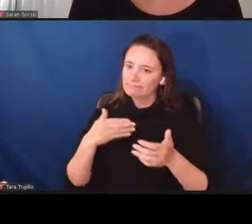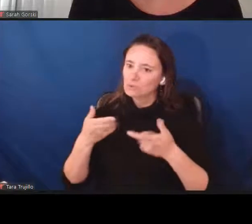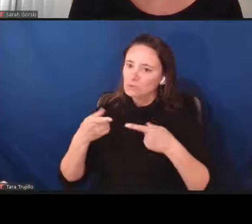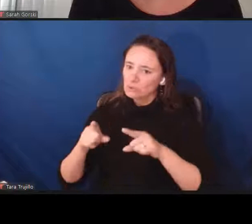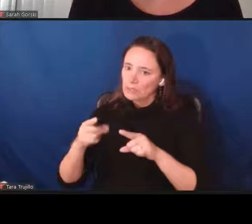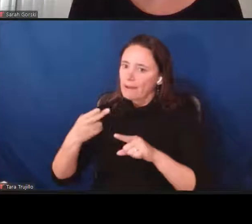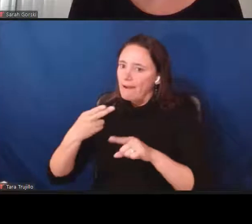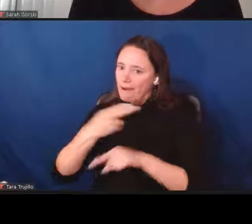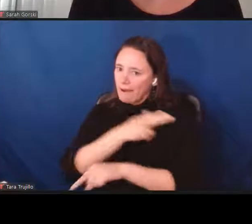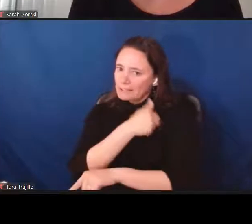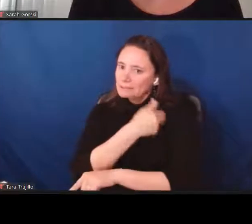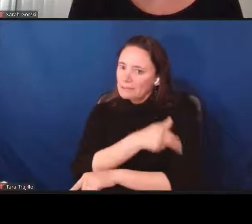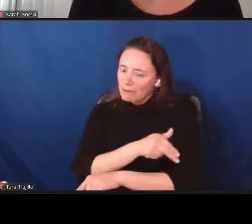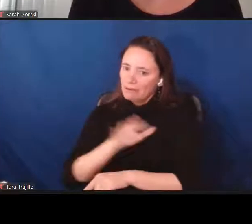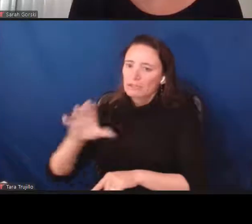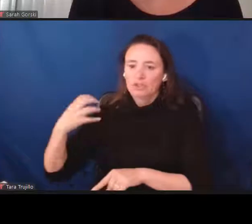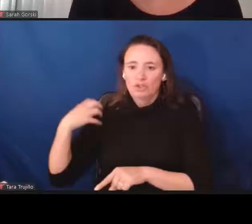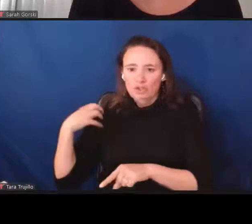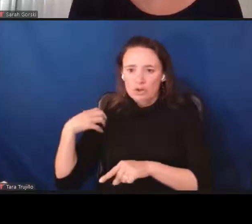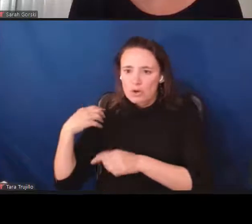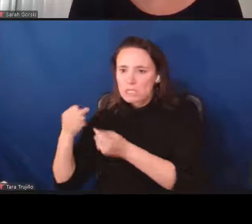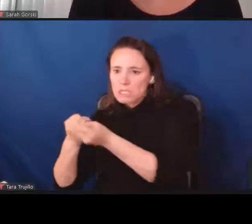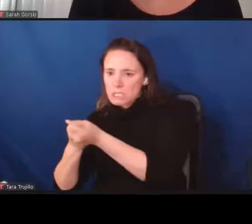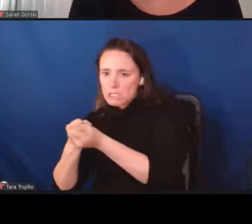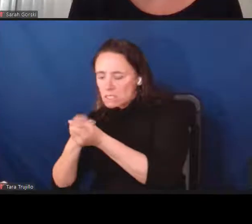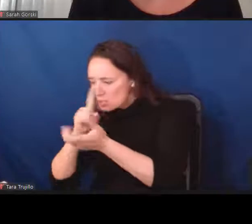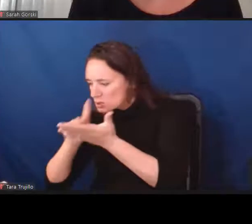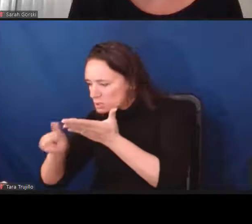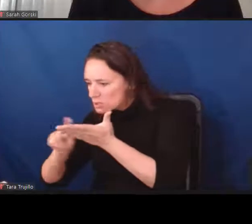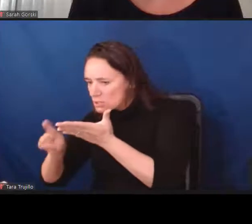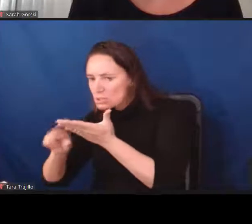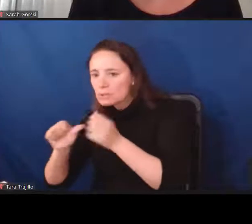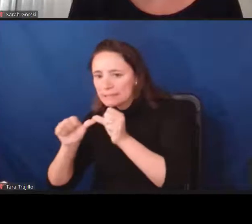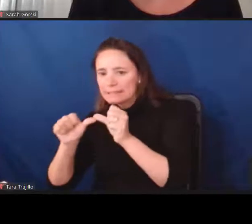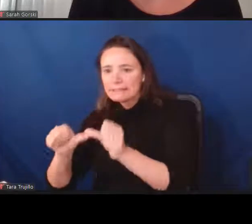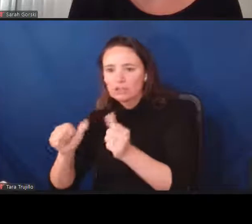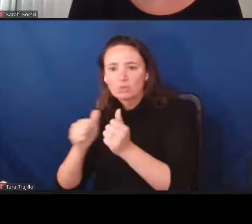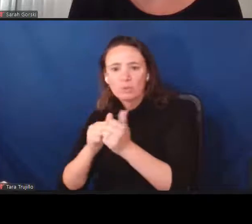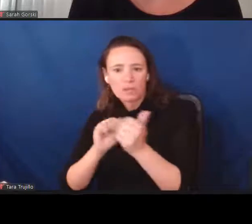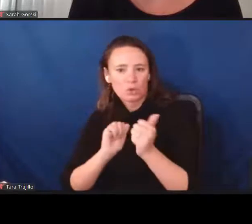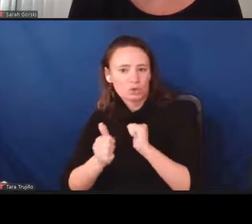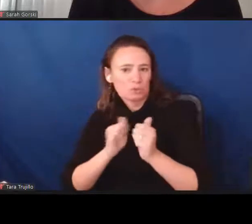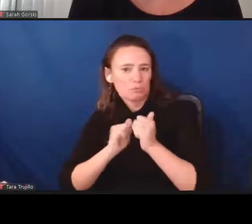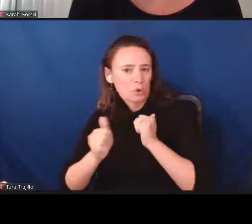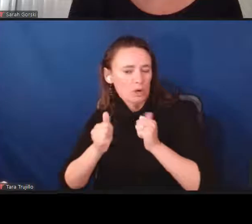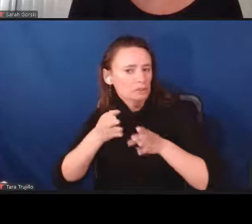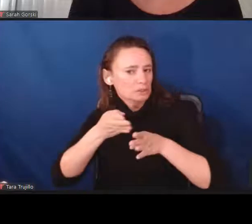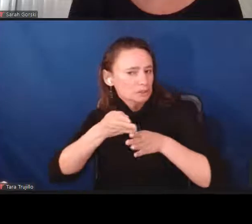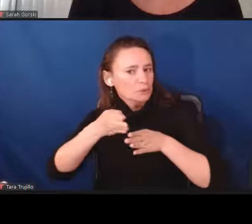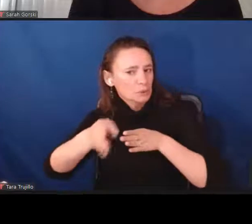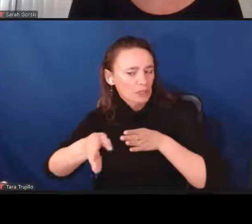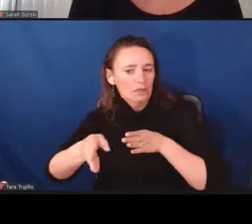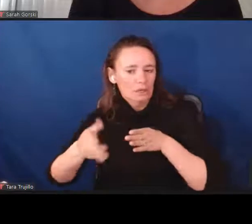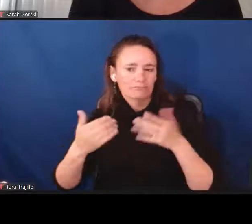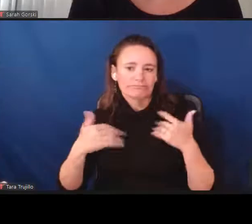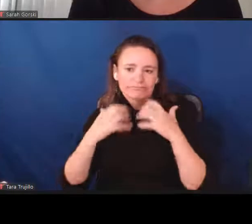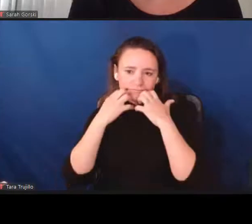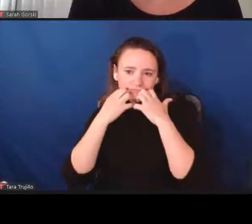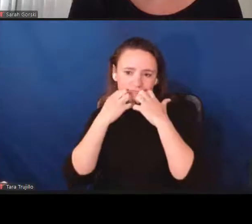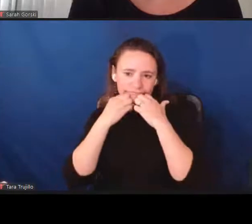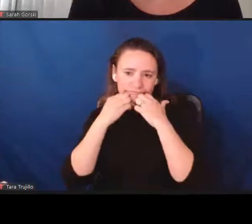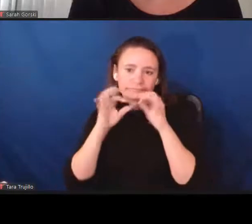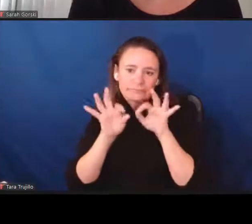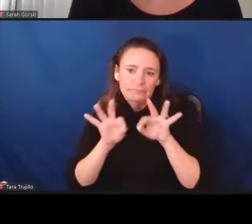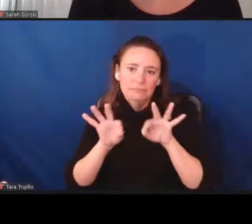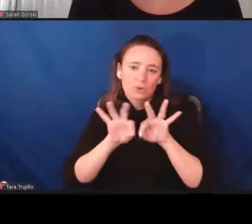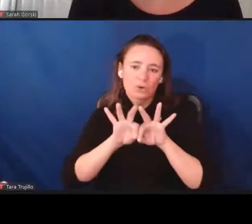was kind of advocating for you to continue with your sports career, because it sounds like that was something that was very